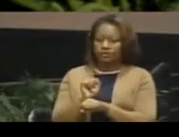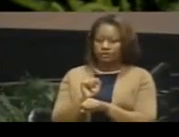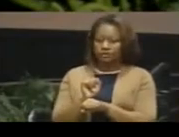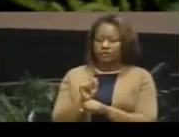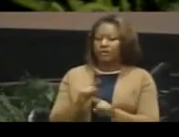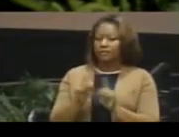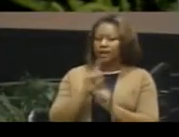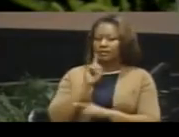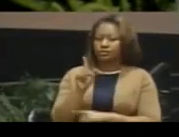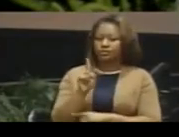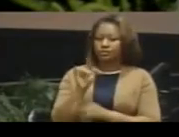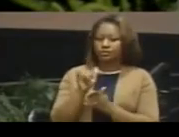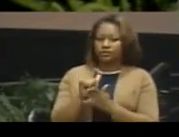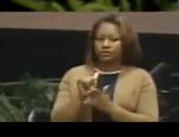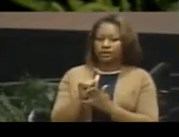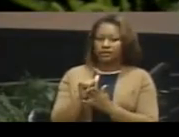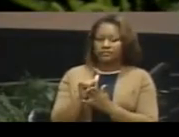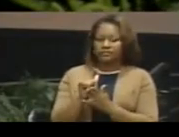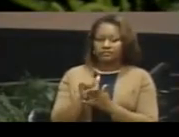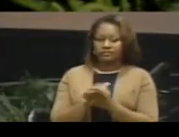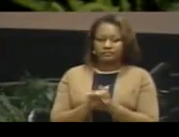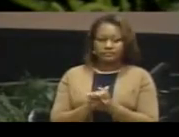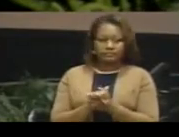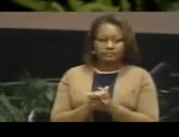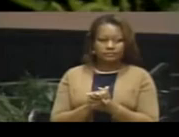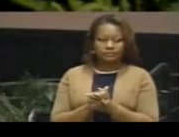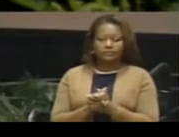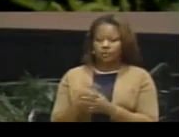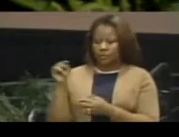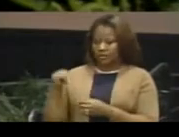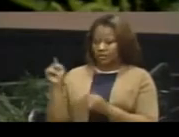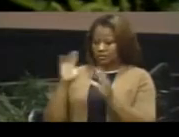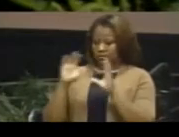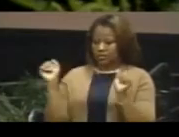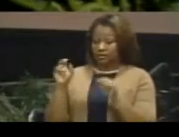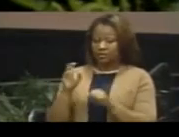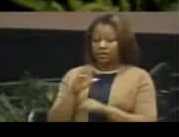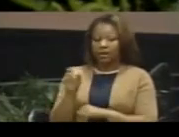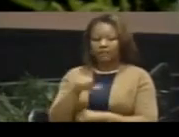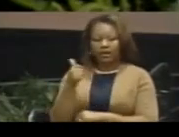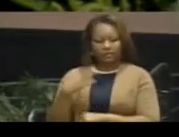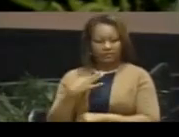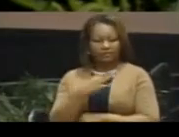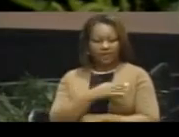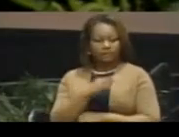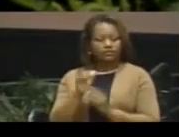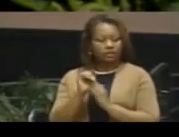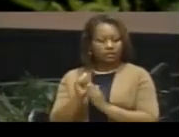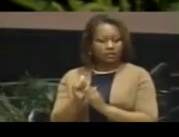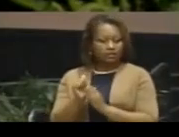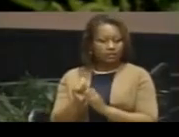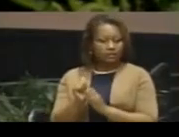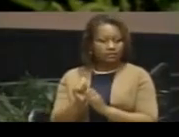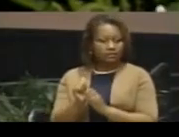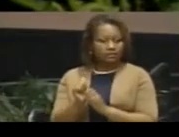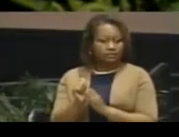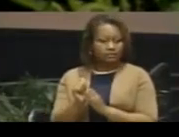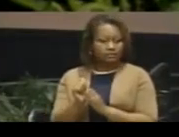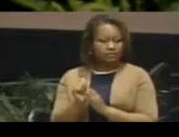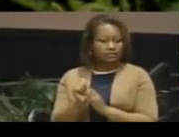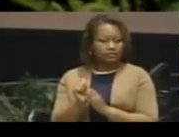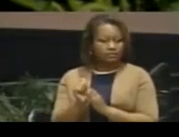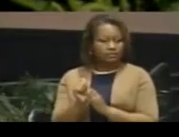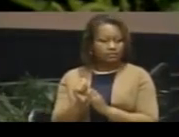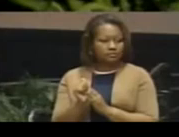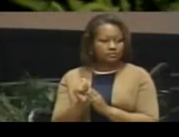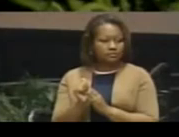I can assure you that under this president and the rest of the faculty leaders, it was mentioned earlier,